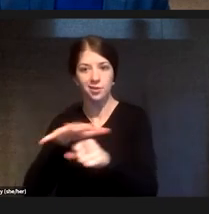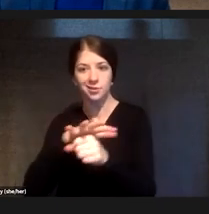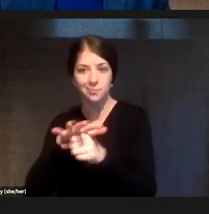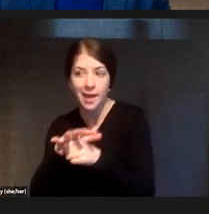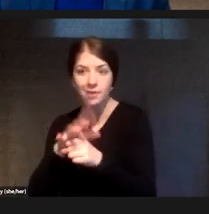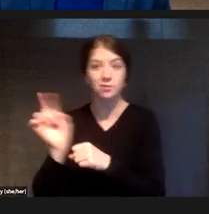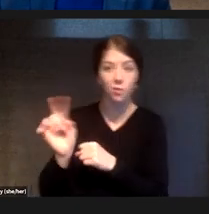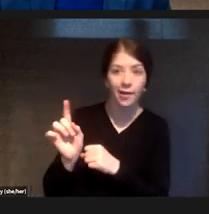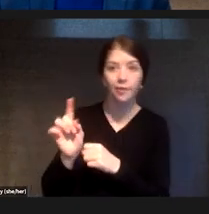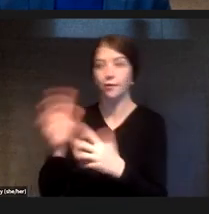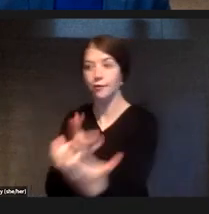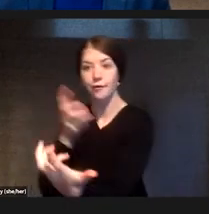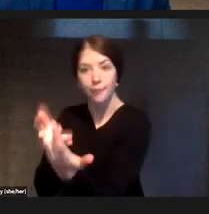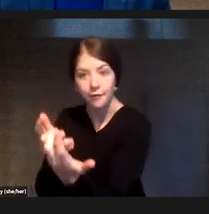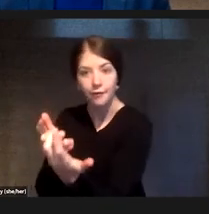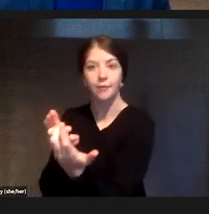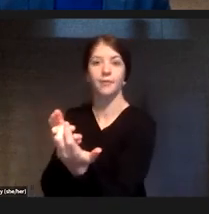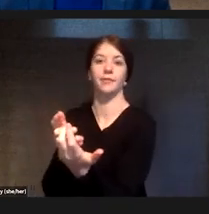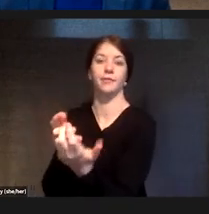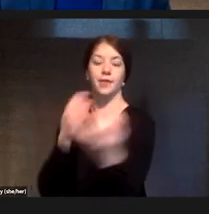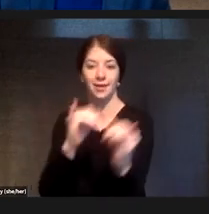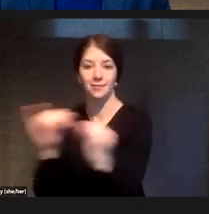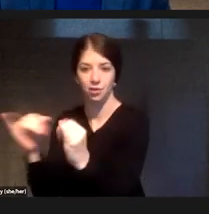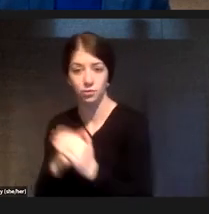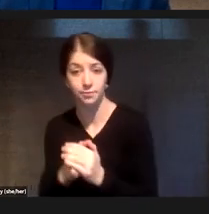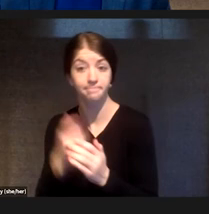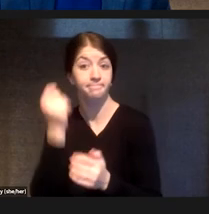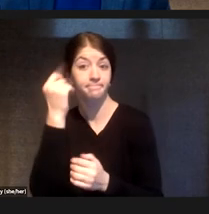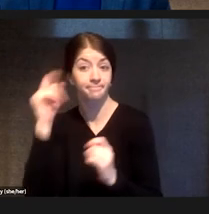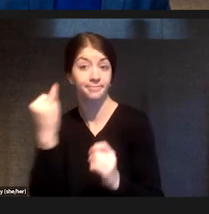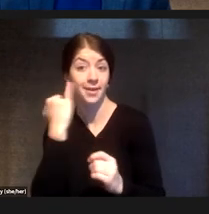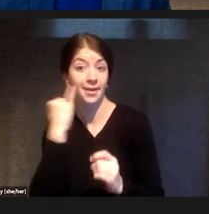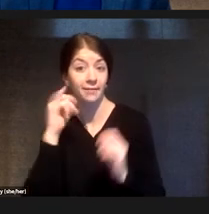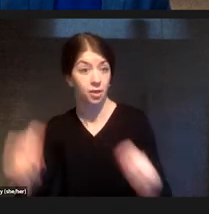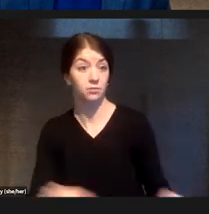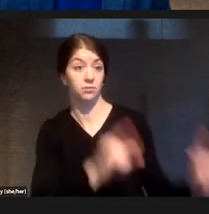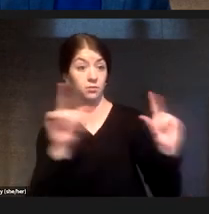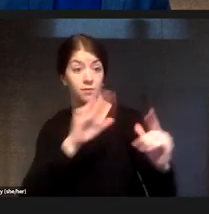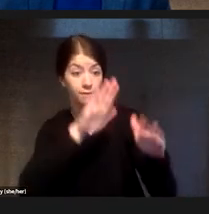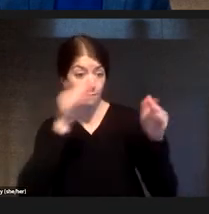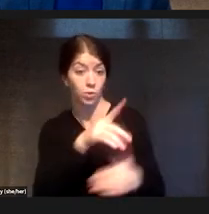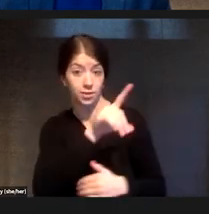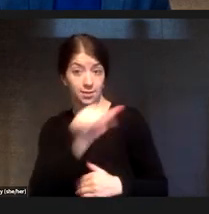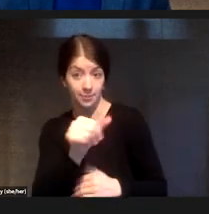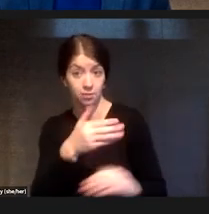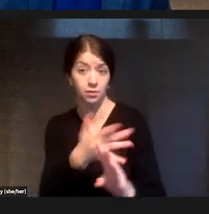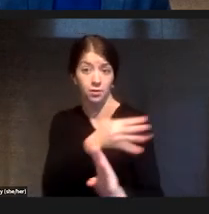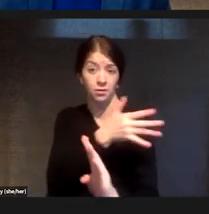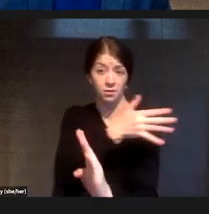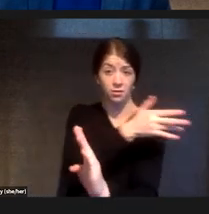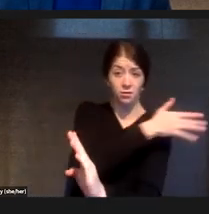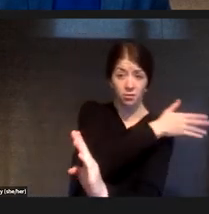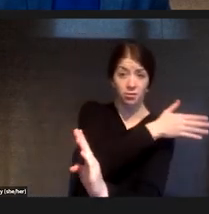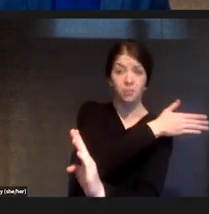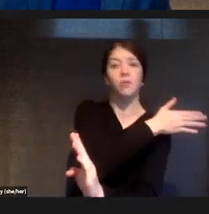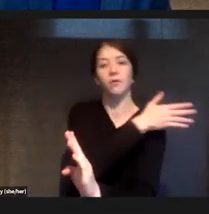individuals. Now, once again, this is a framework that if we had centered around disability prior to this, we would have already seen that we